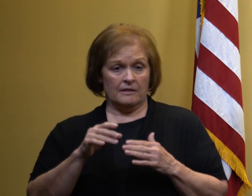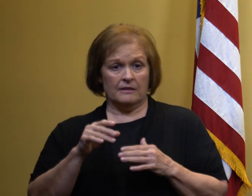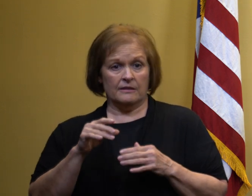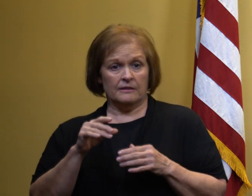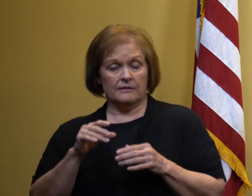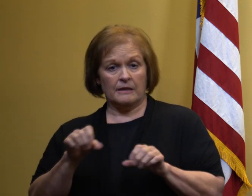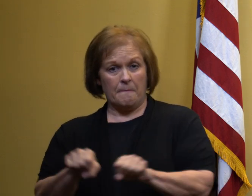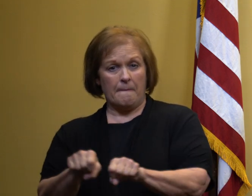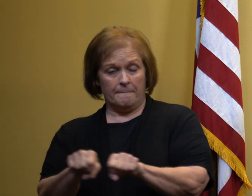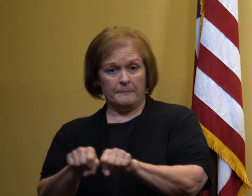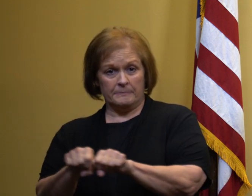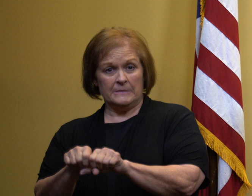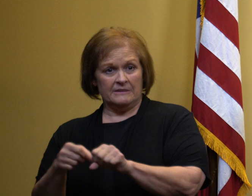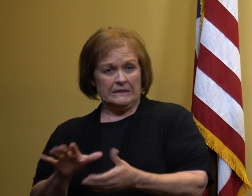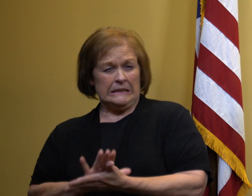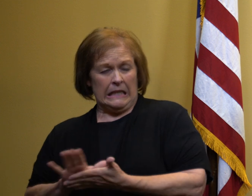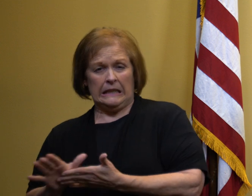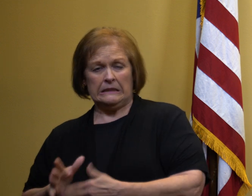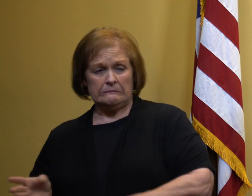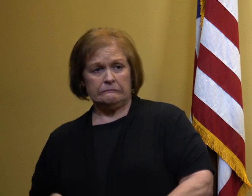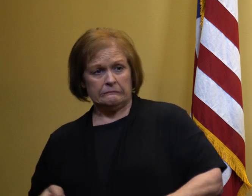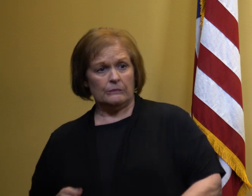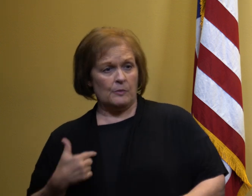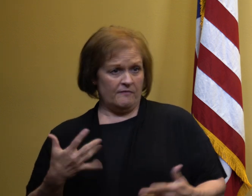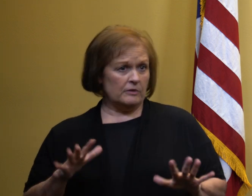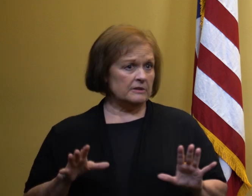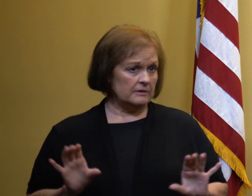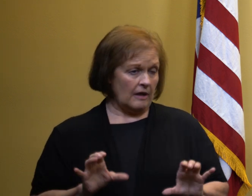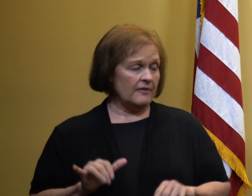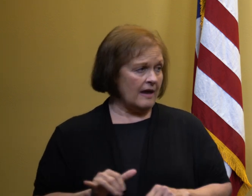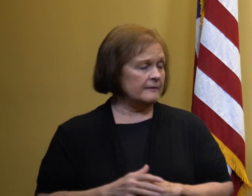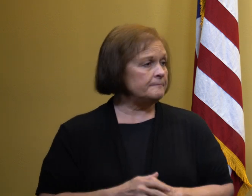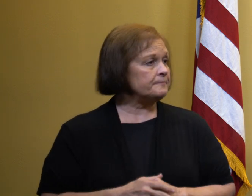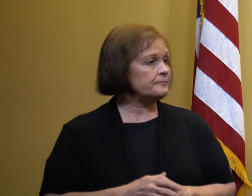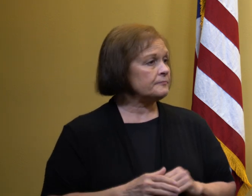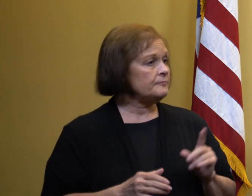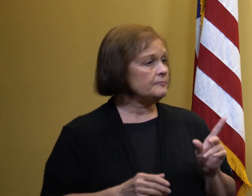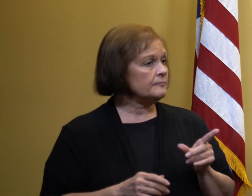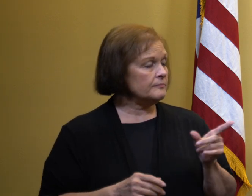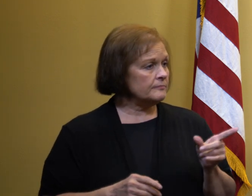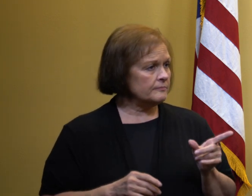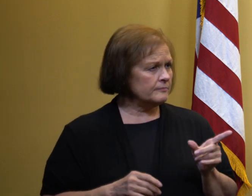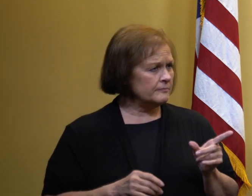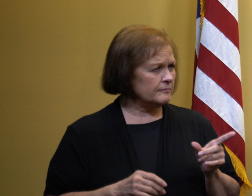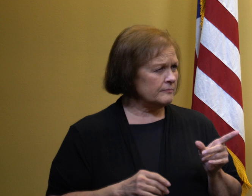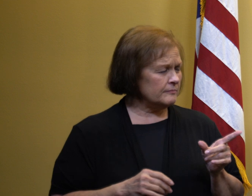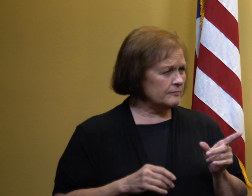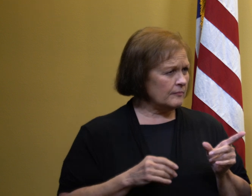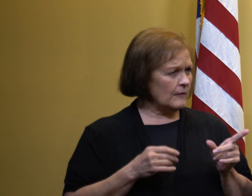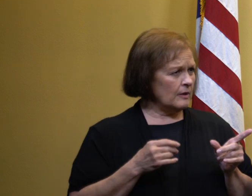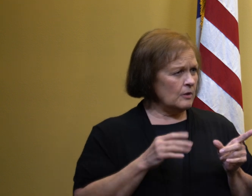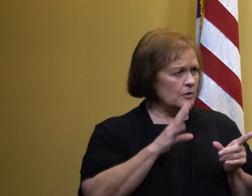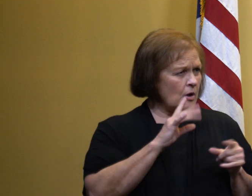main lines that are connected. So with that, John, I'm going to take a drink of water and we'll get to Q&A. Starting with Fox 8. Hi, Mayor. I